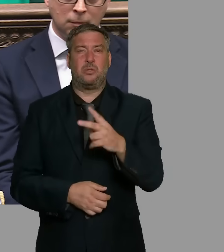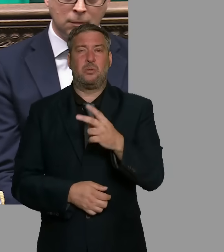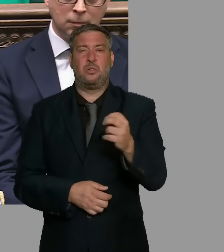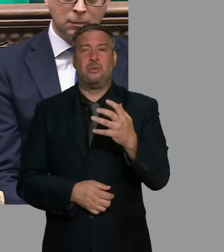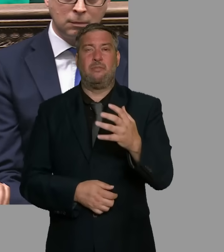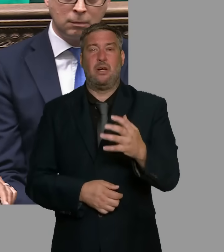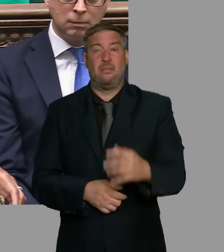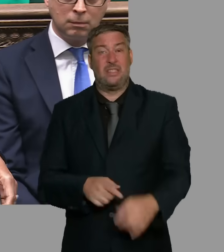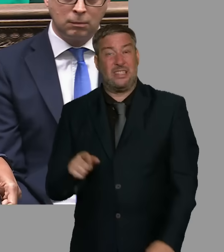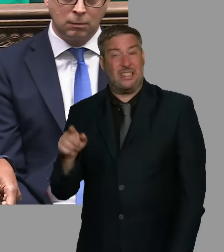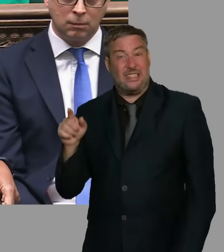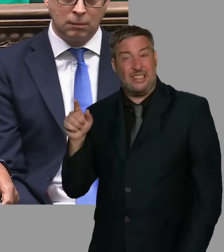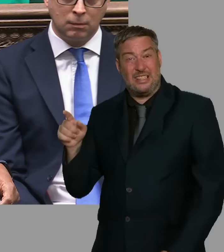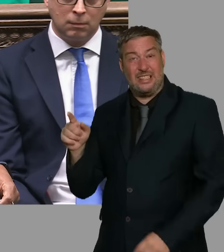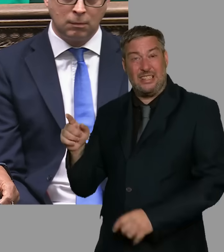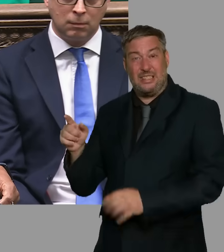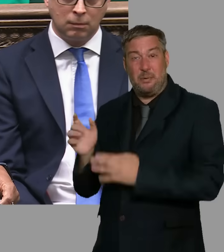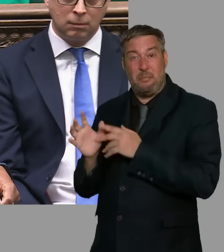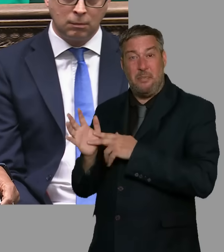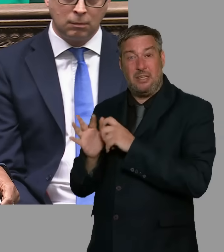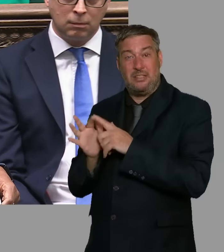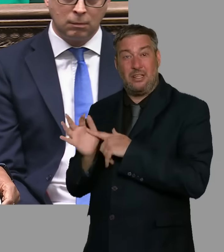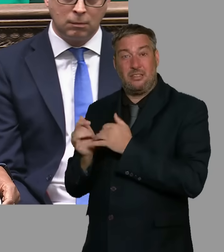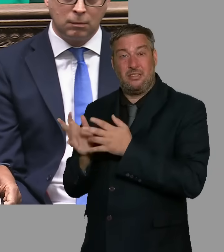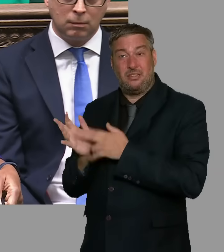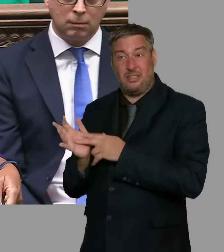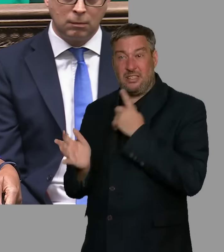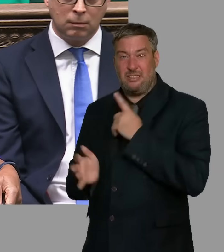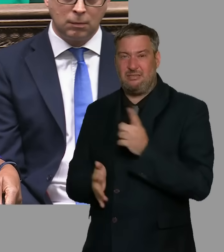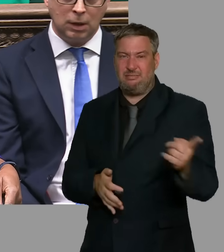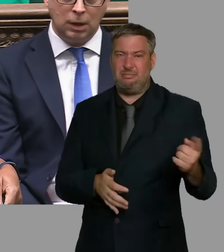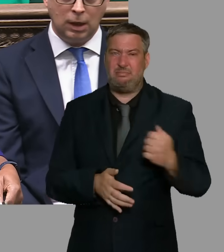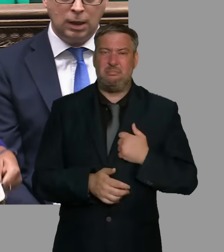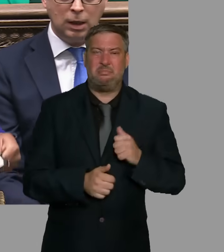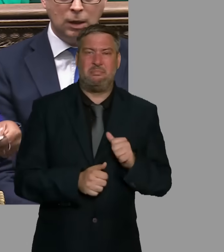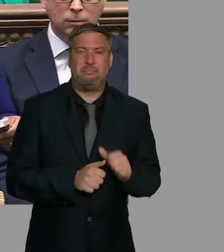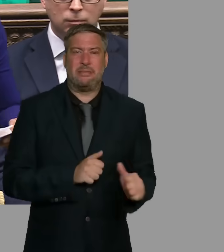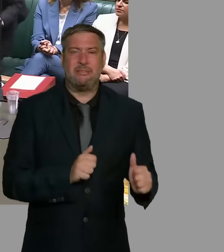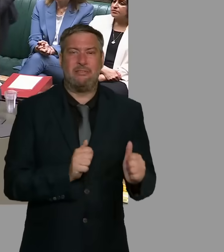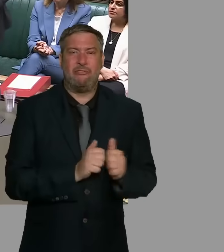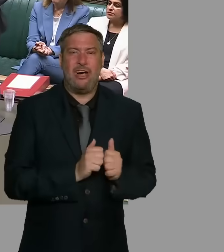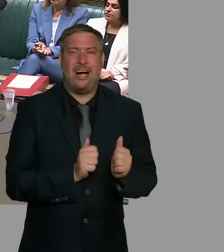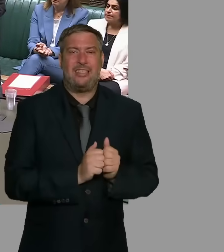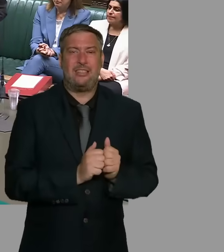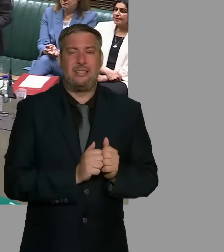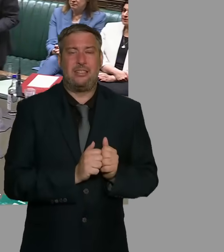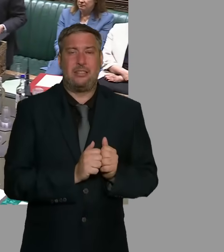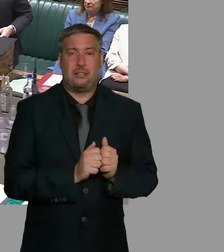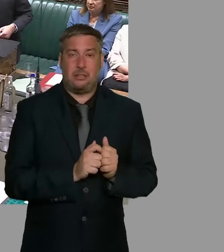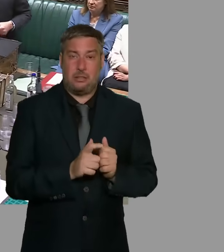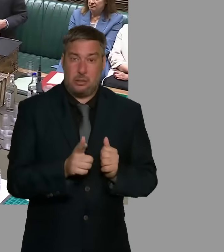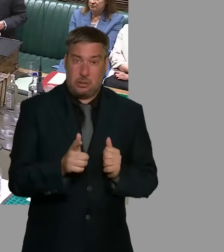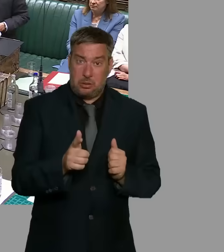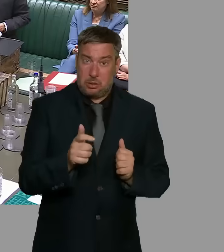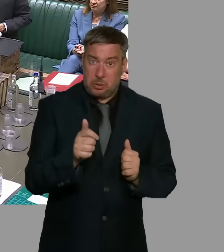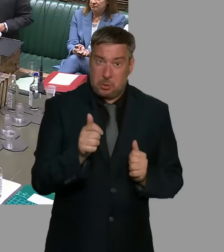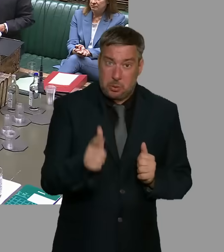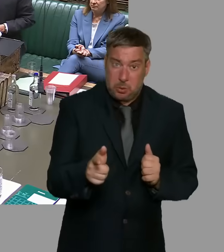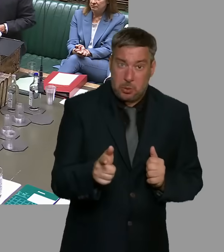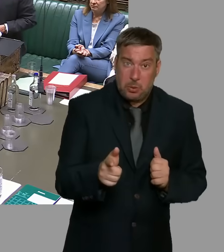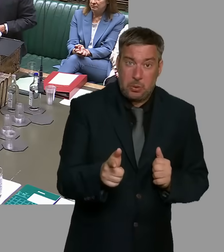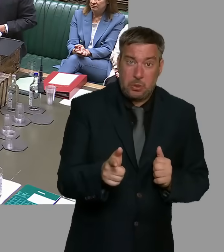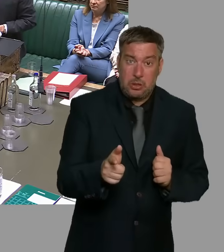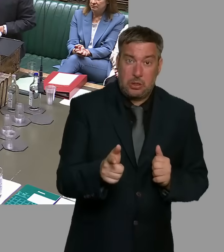intimate relationship when he appointed Lord Mandelson to be our ambassador in Washington? Mr Speaker, as she and the House